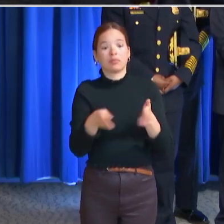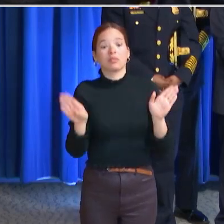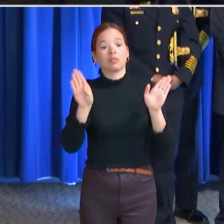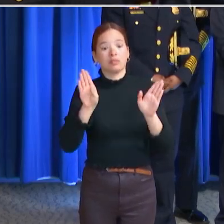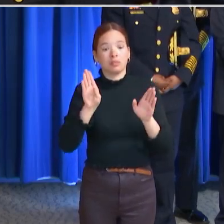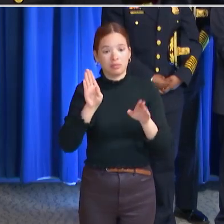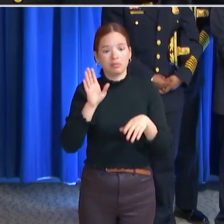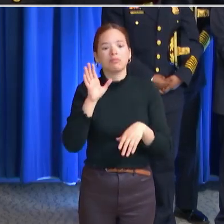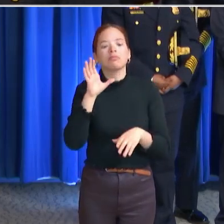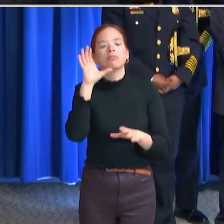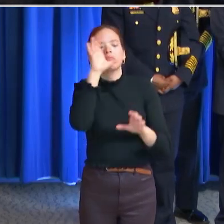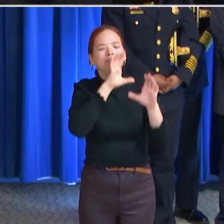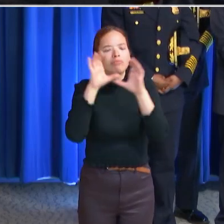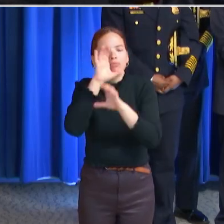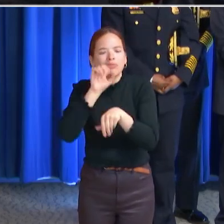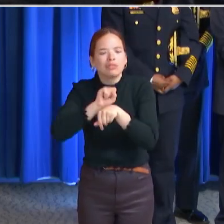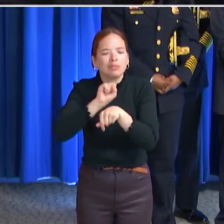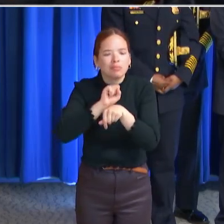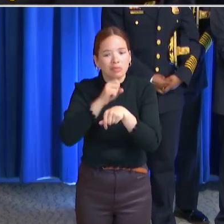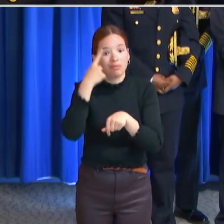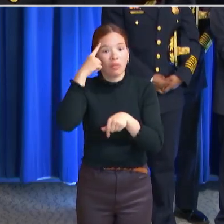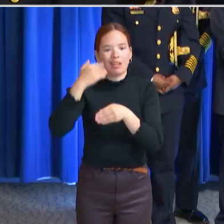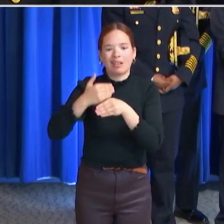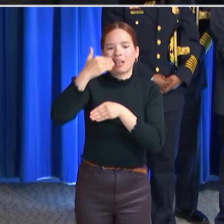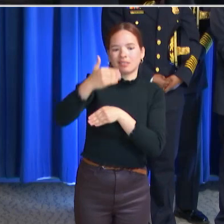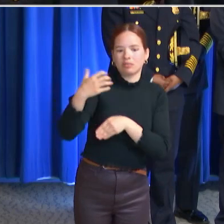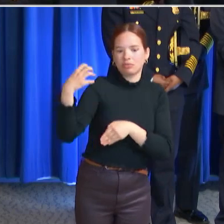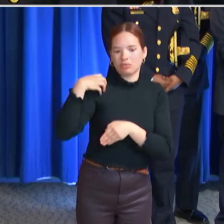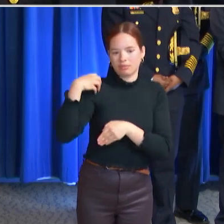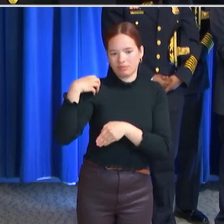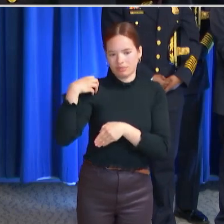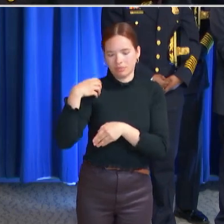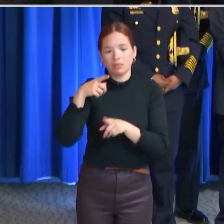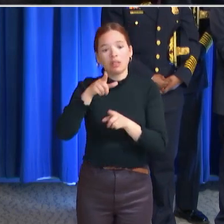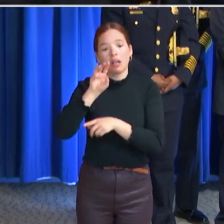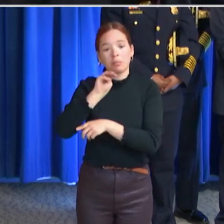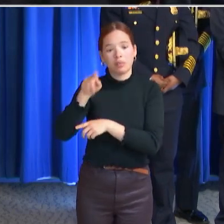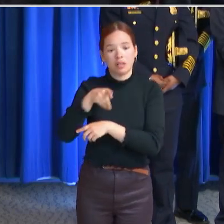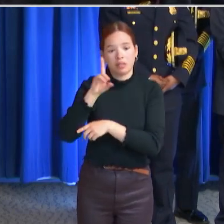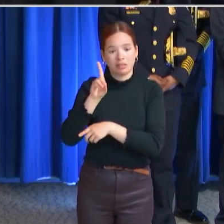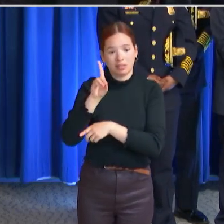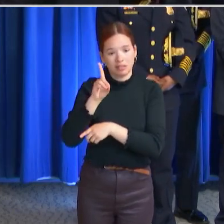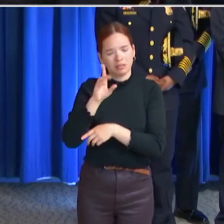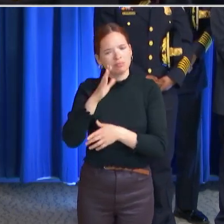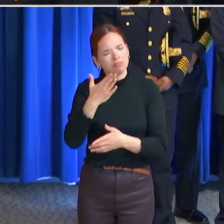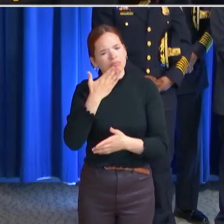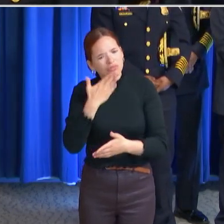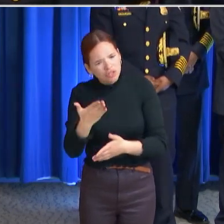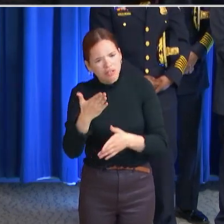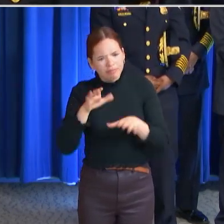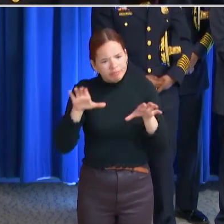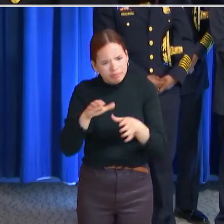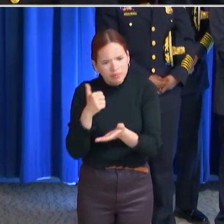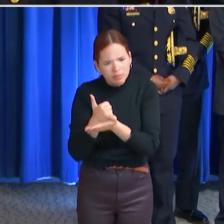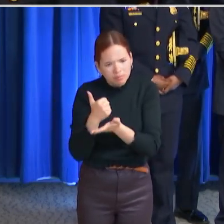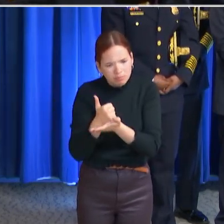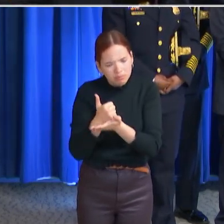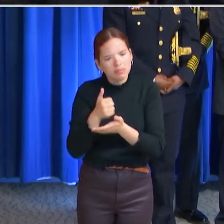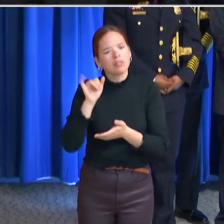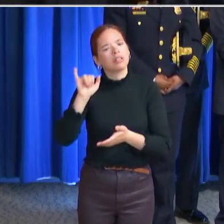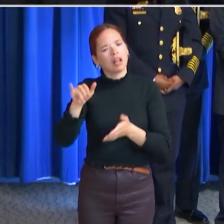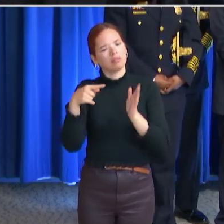chief. We also know the MPD is in good hands because the chief has a motto that excellence